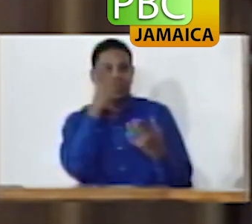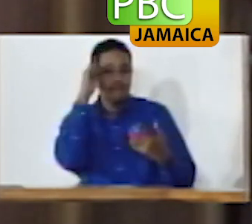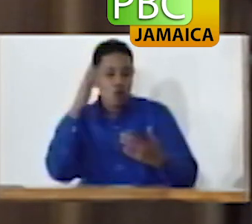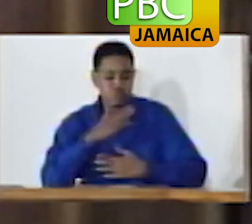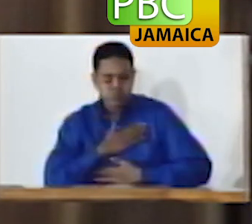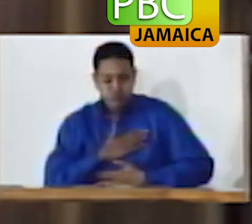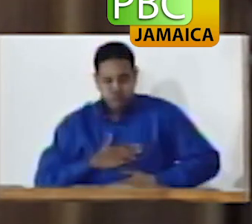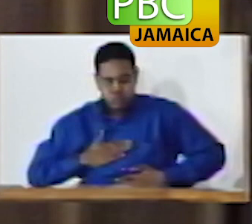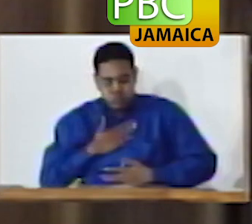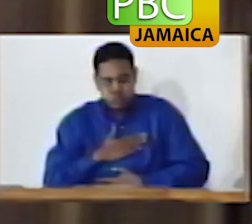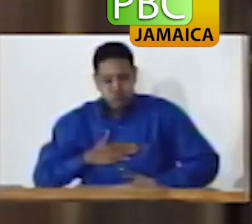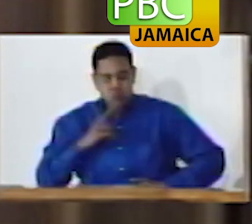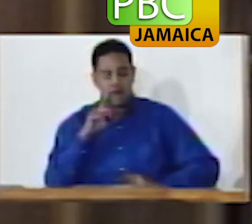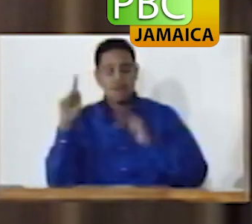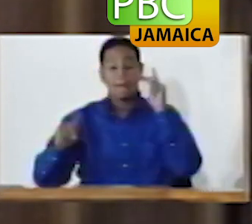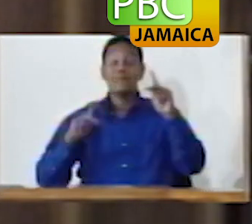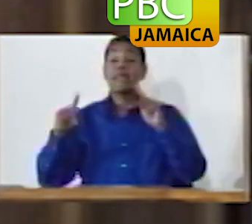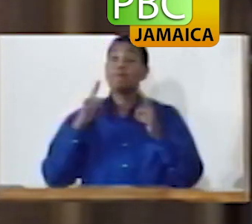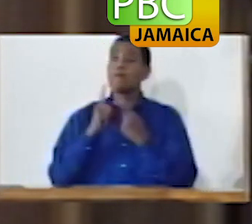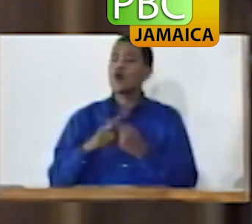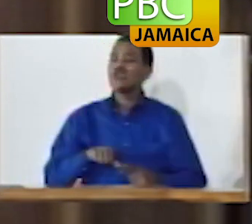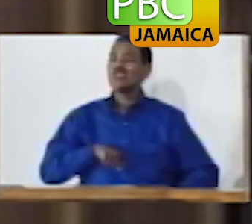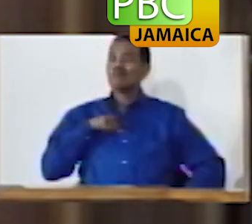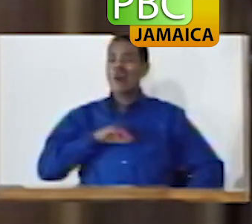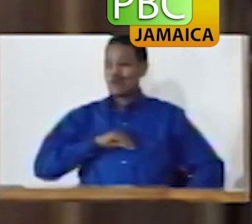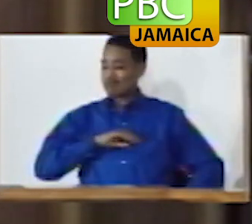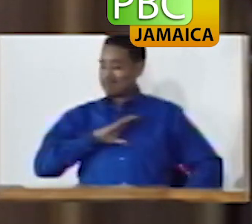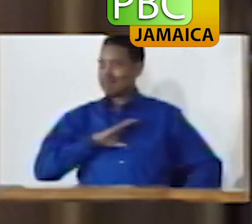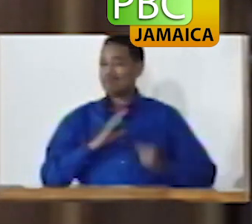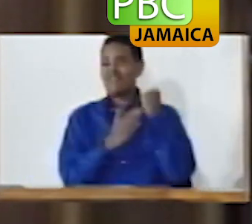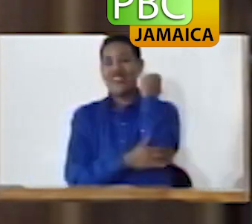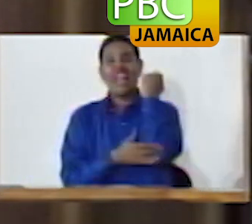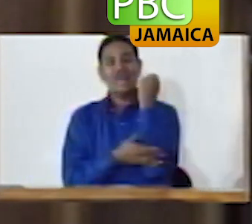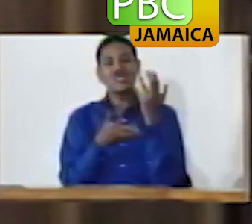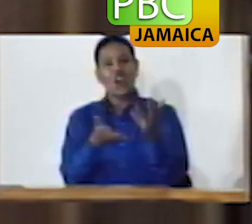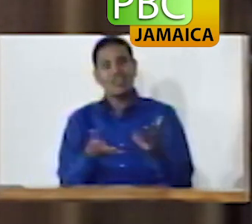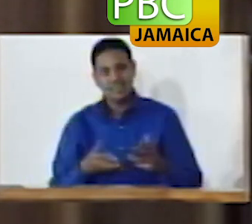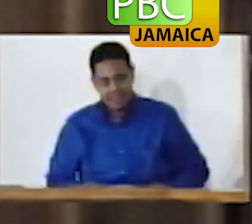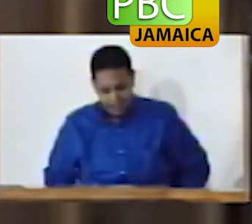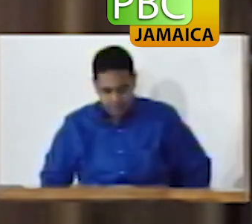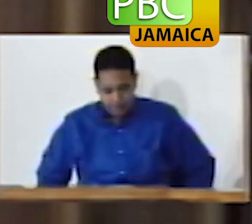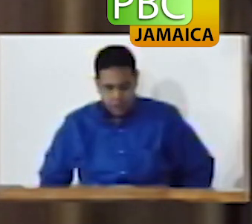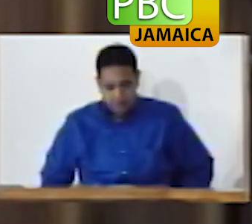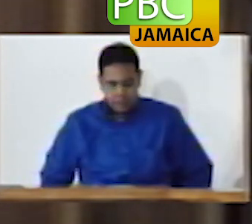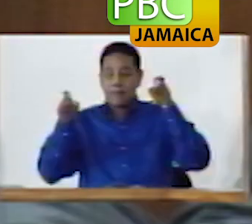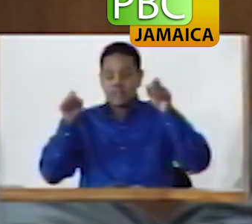for the enjoyment of the people and the pride of the nation.